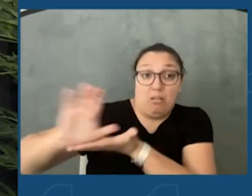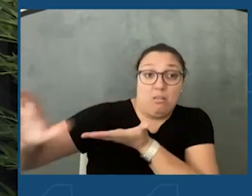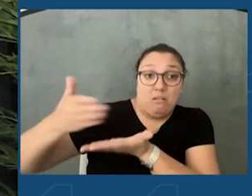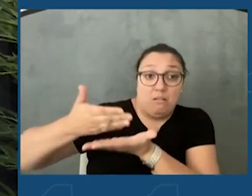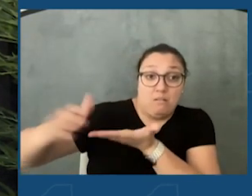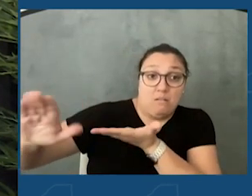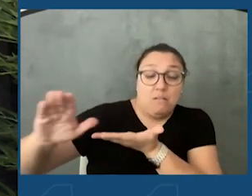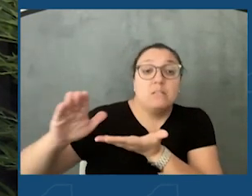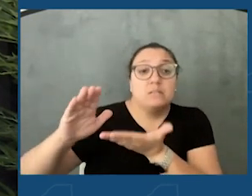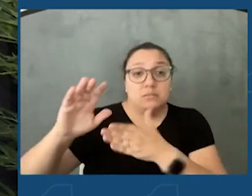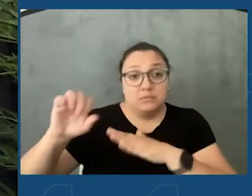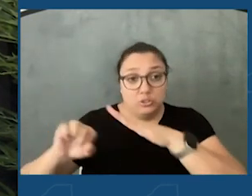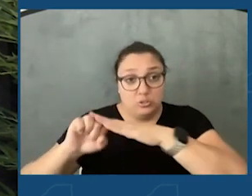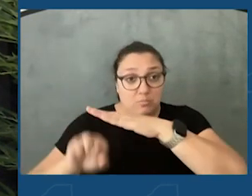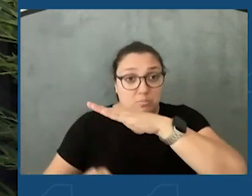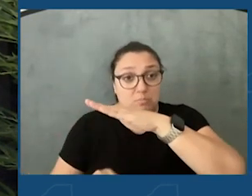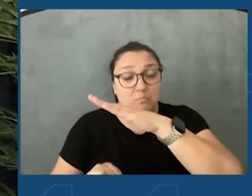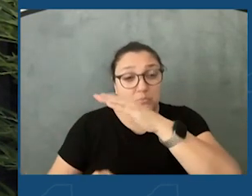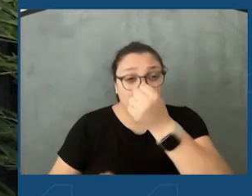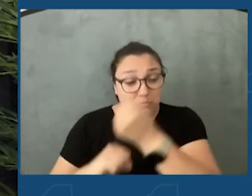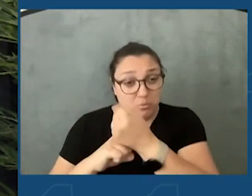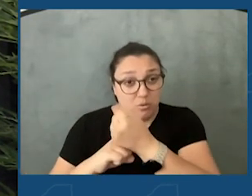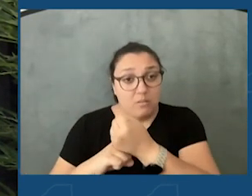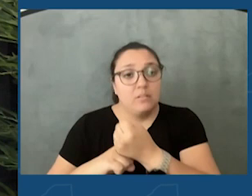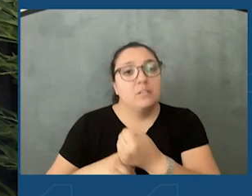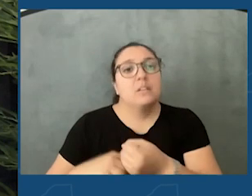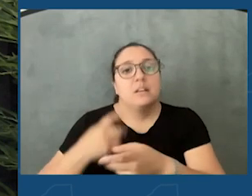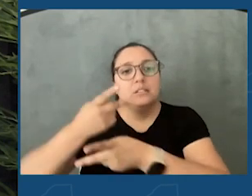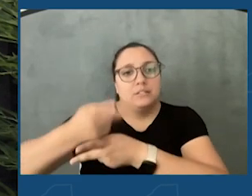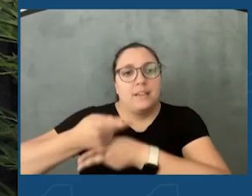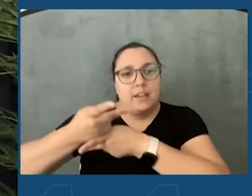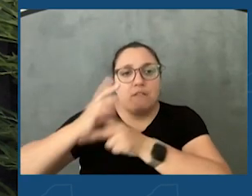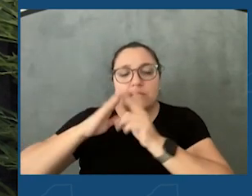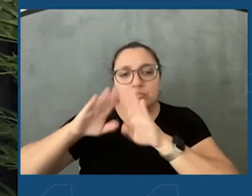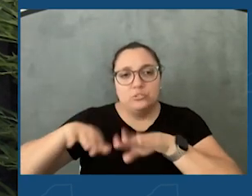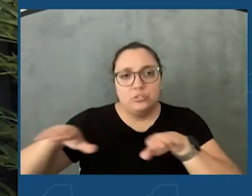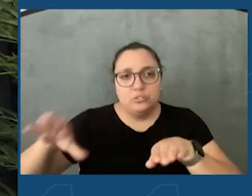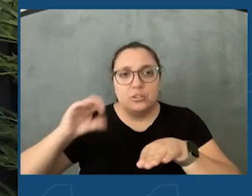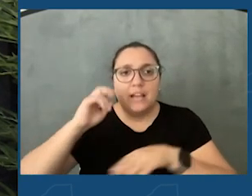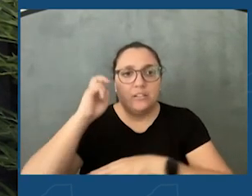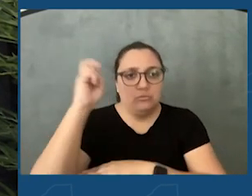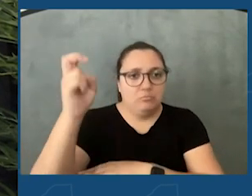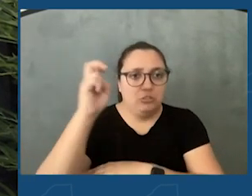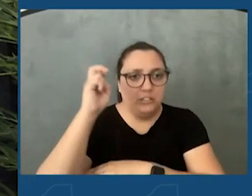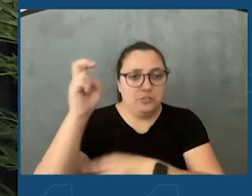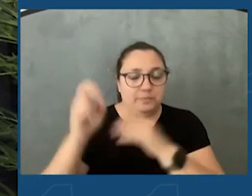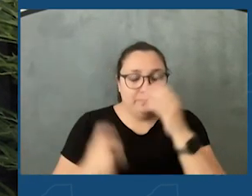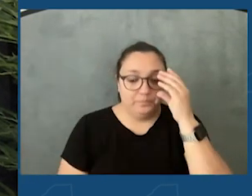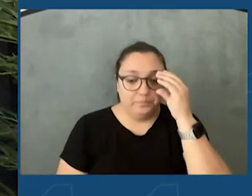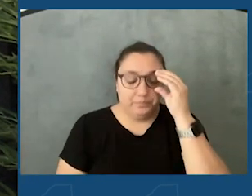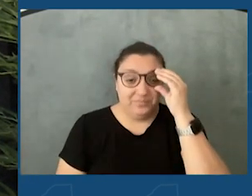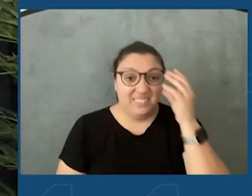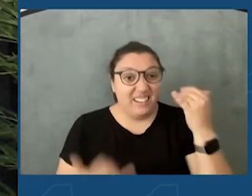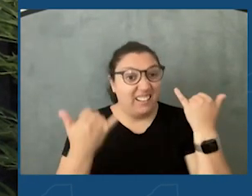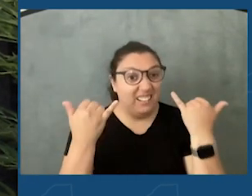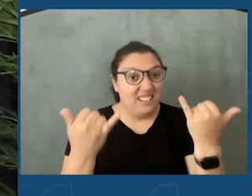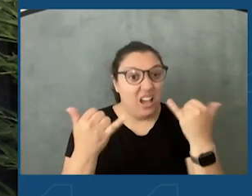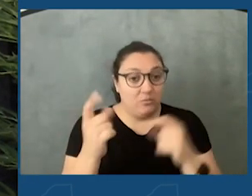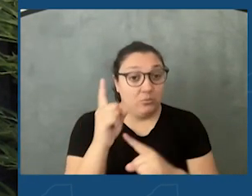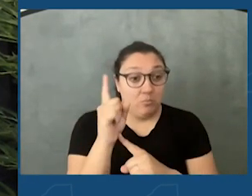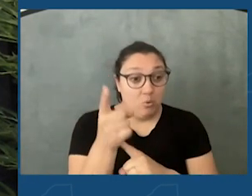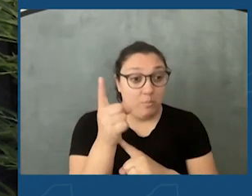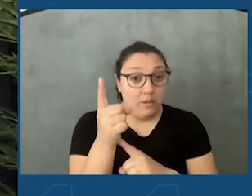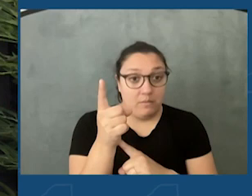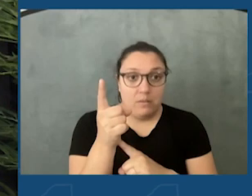like on-site childcare and public transportation. This is the moment, and we have